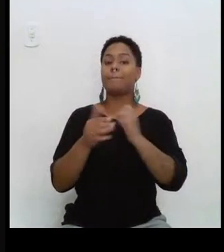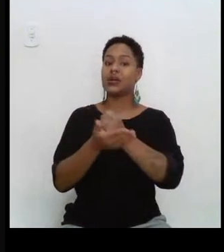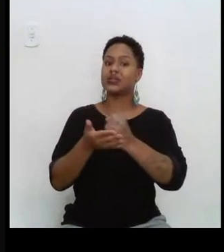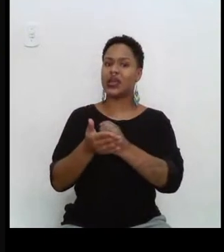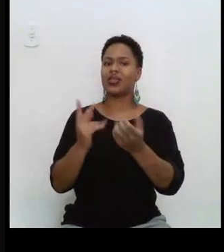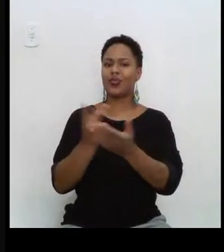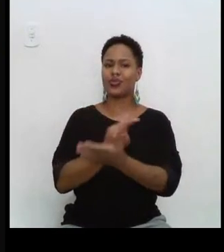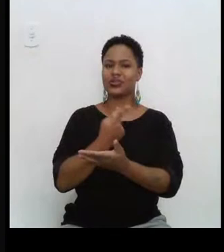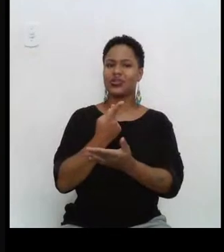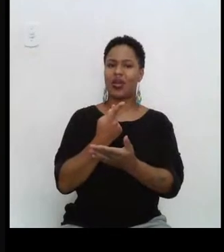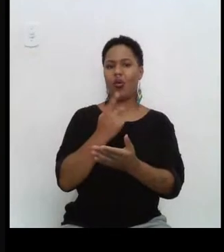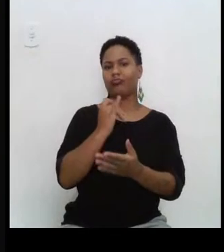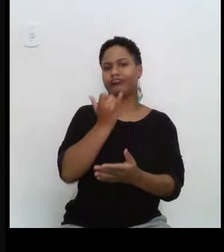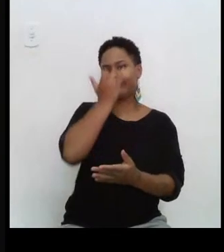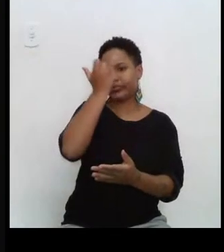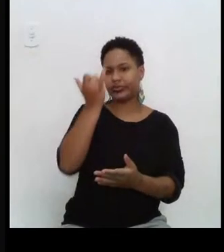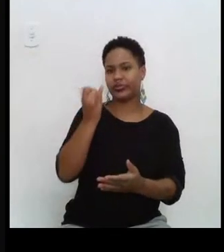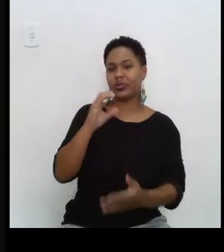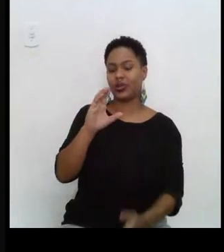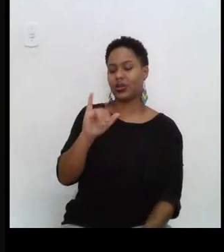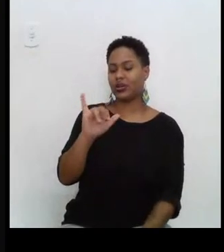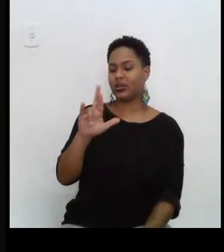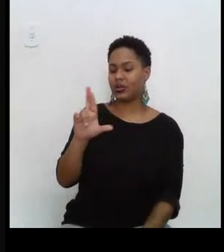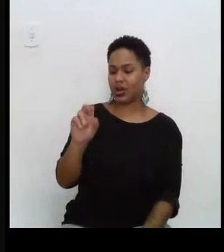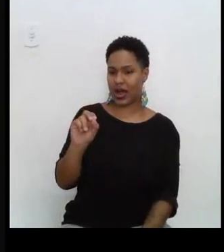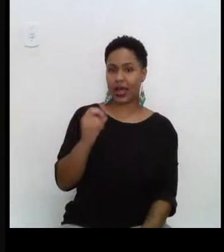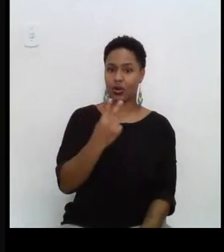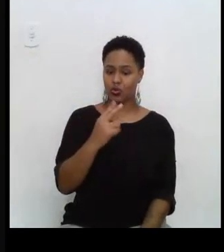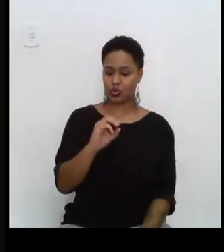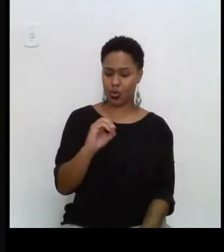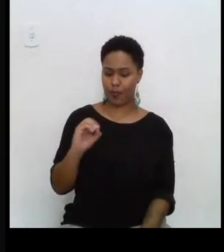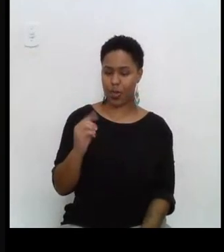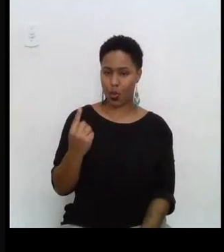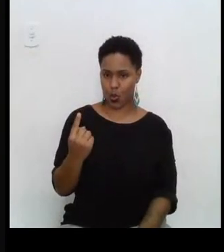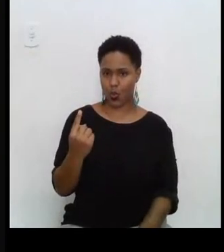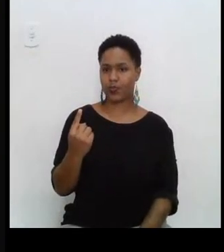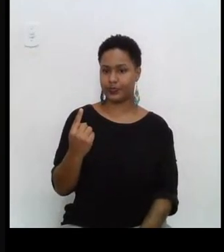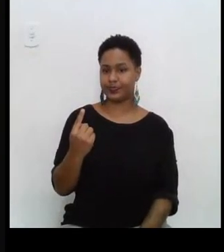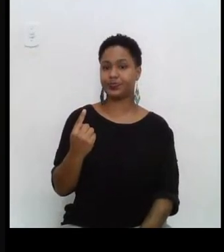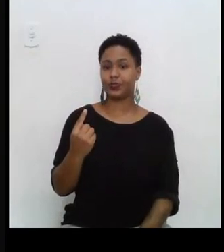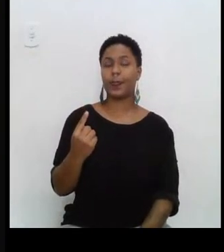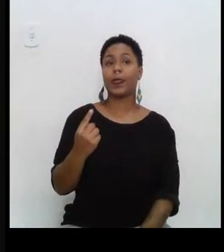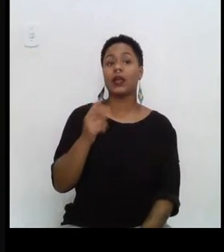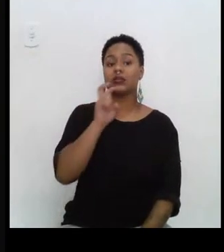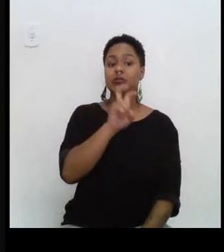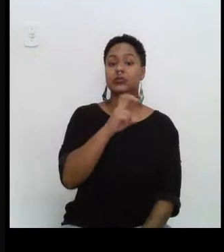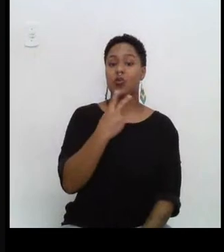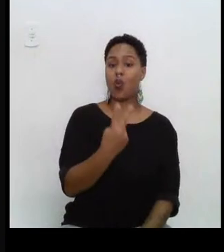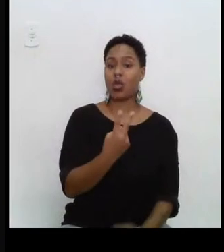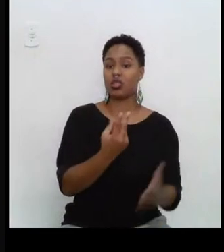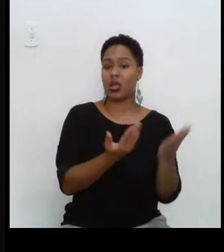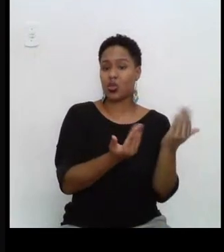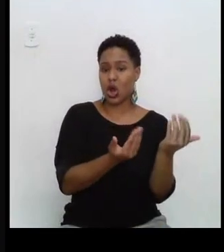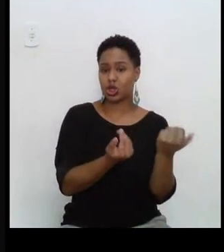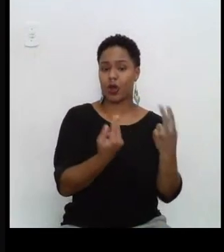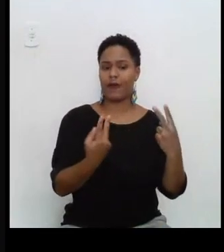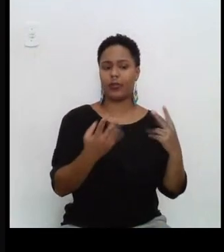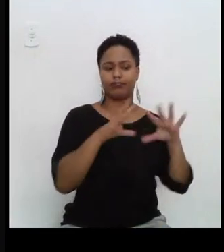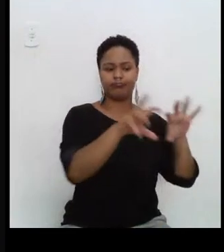One o Web and Fast to be Young Man well rested Tron